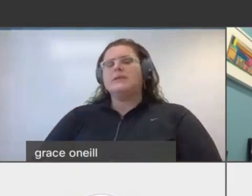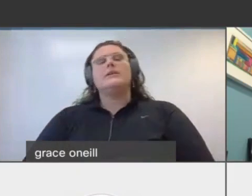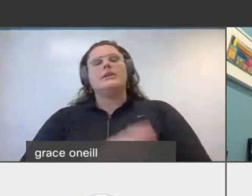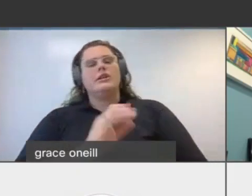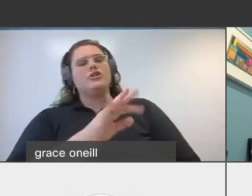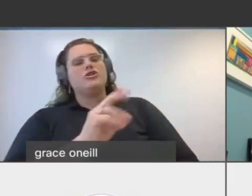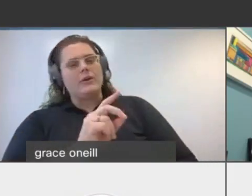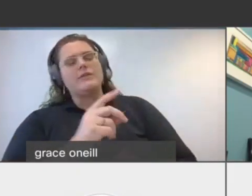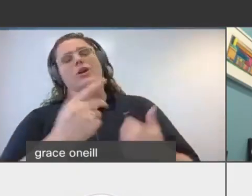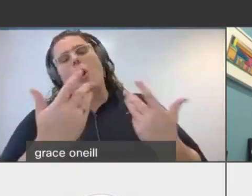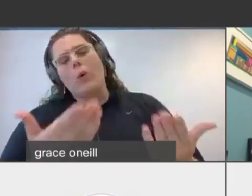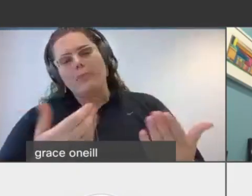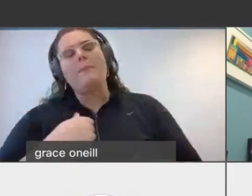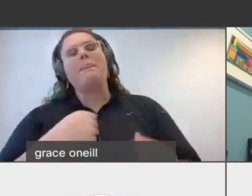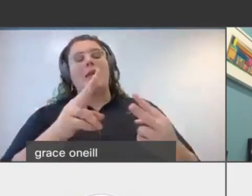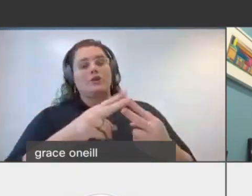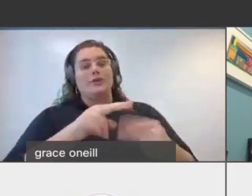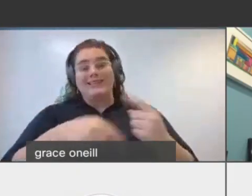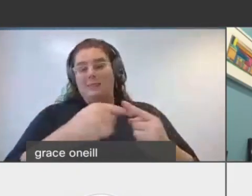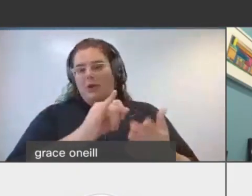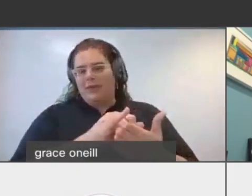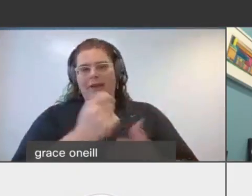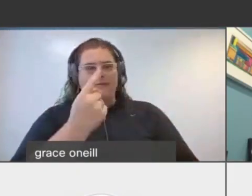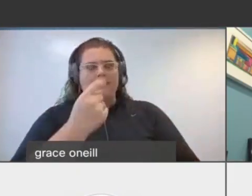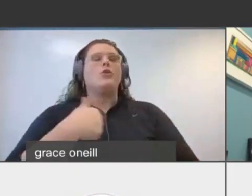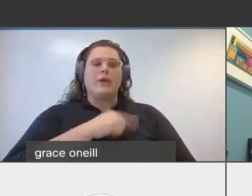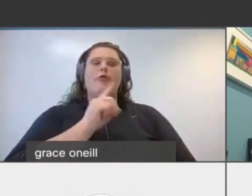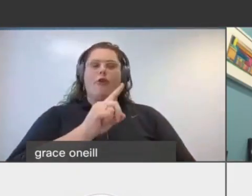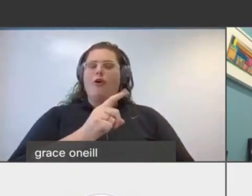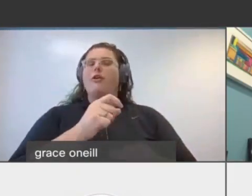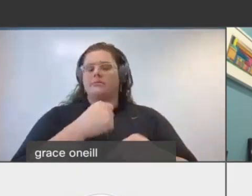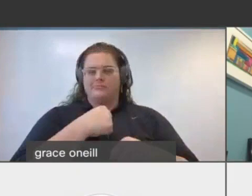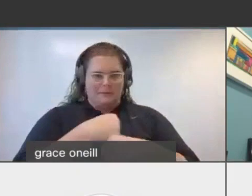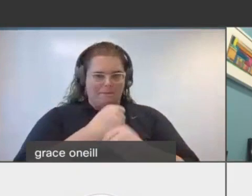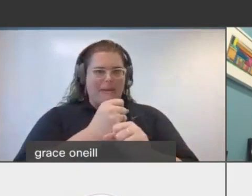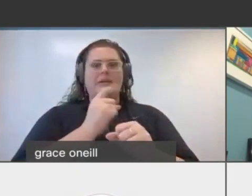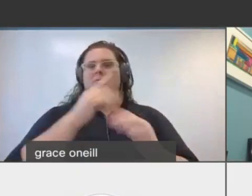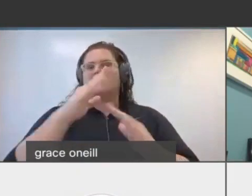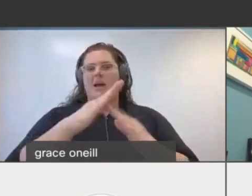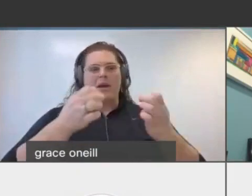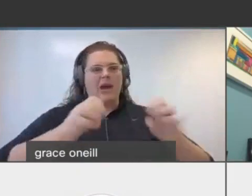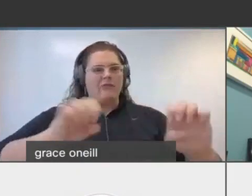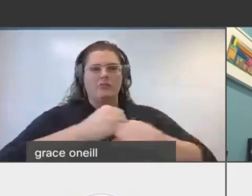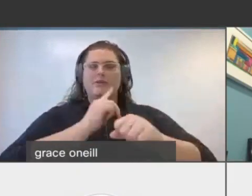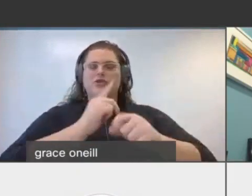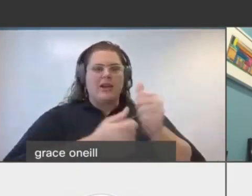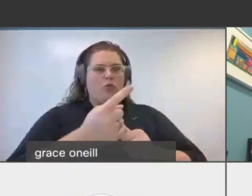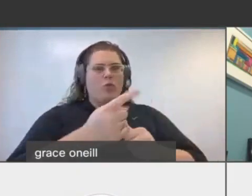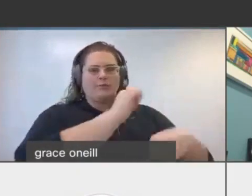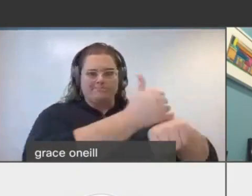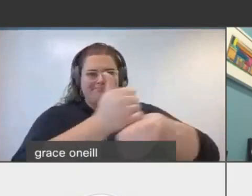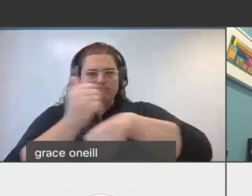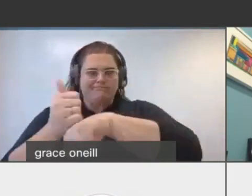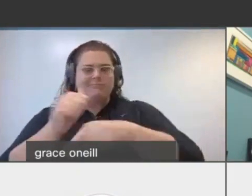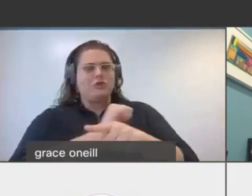Sort of two things about that, and we are making, all efforts to make the trainings available as quickly as possible, understanding, the